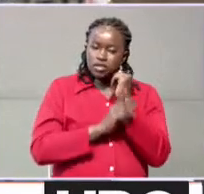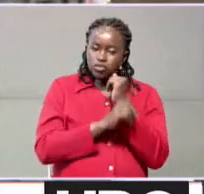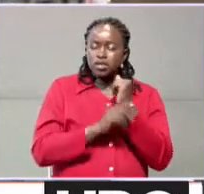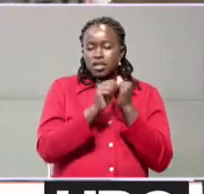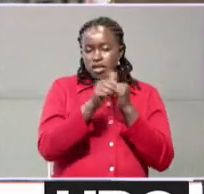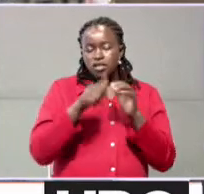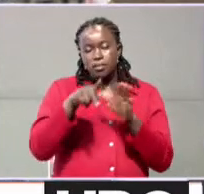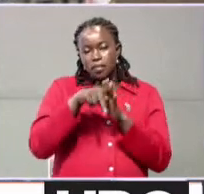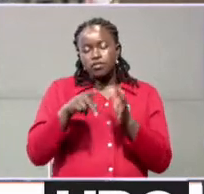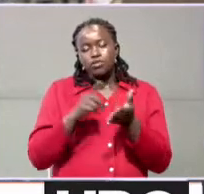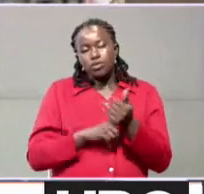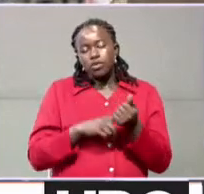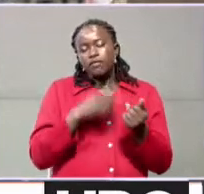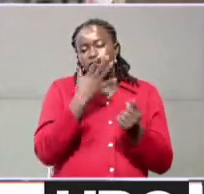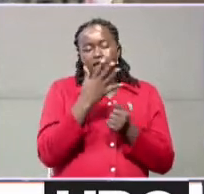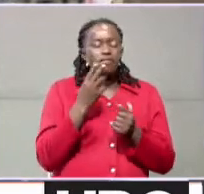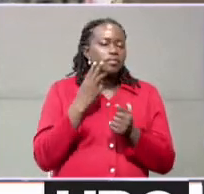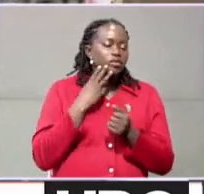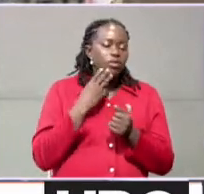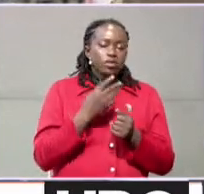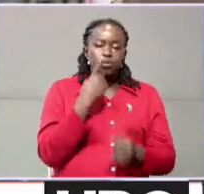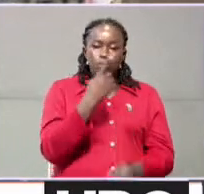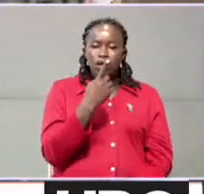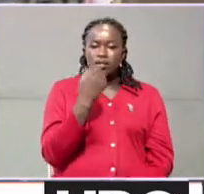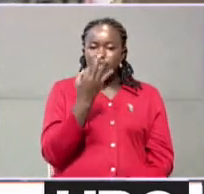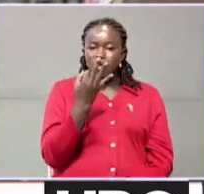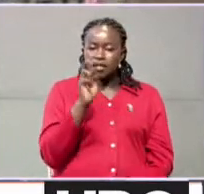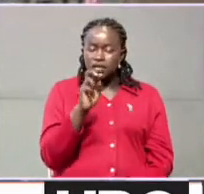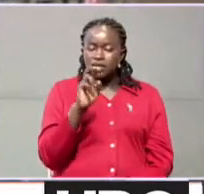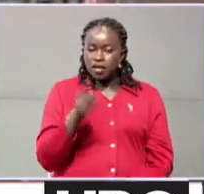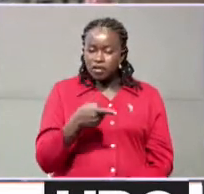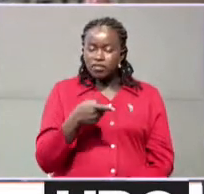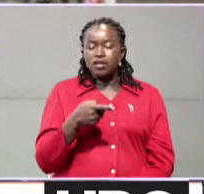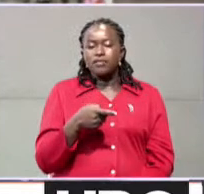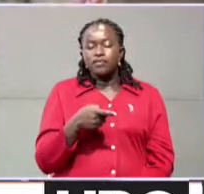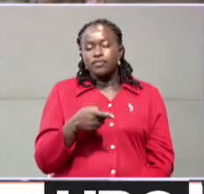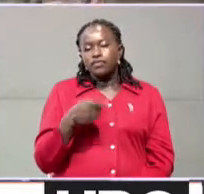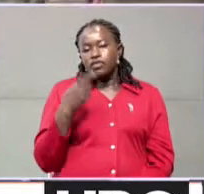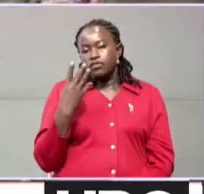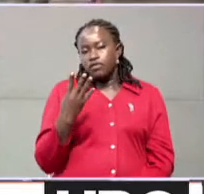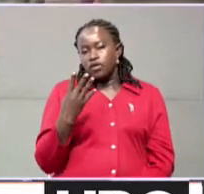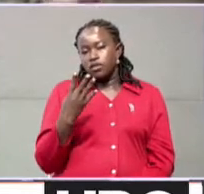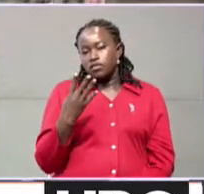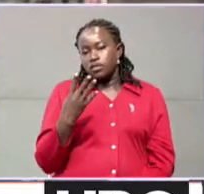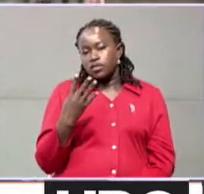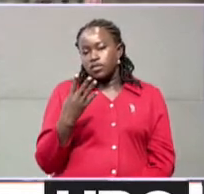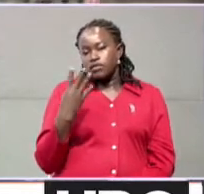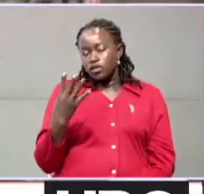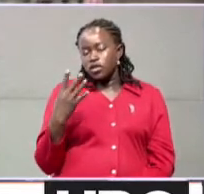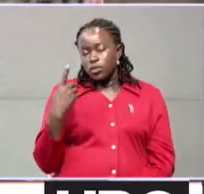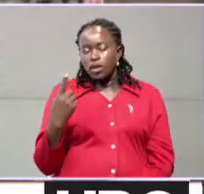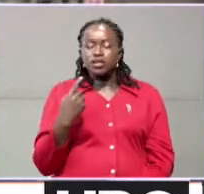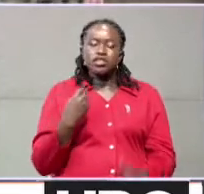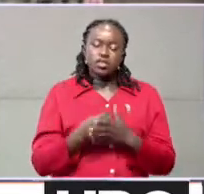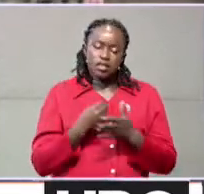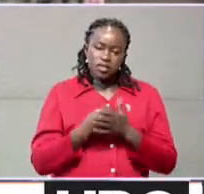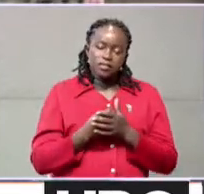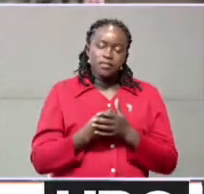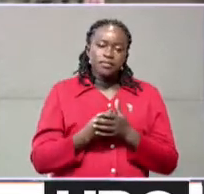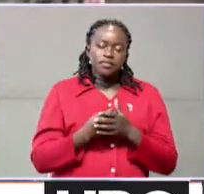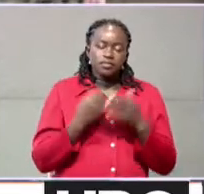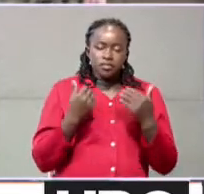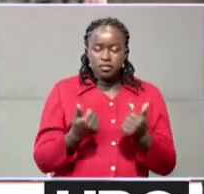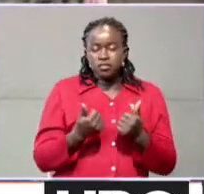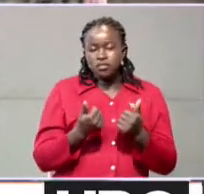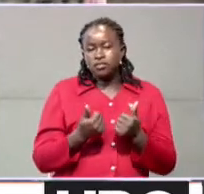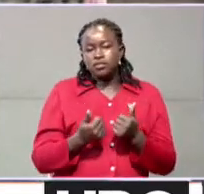got 5 million one hundred and thirty eight thousand four 441 ceilings this was